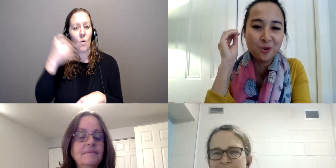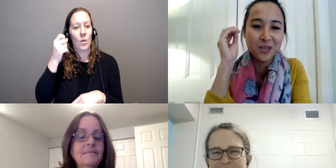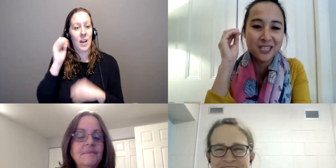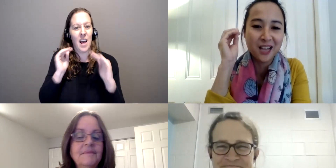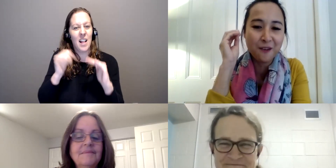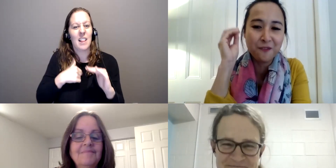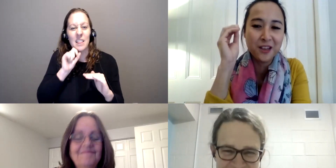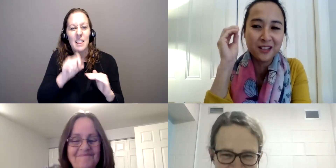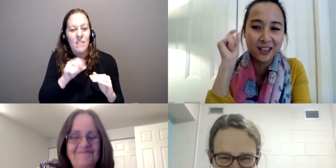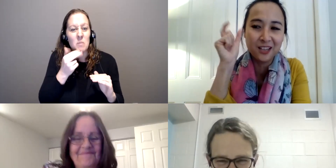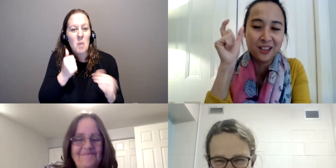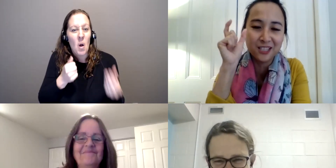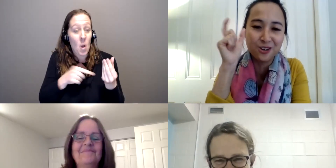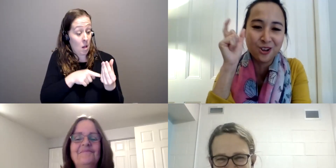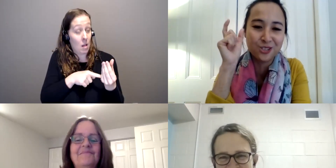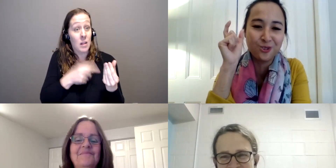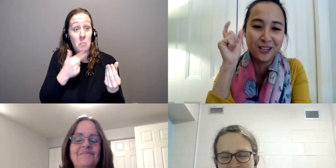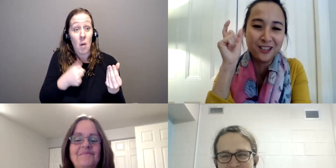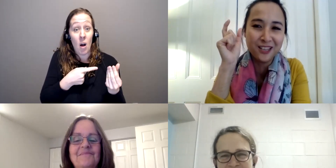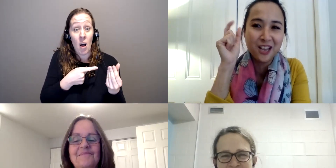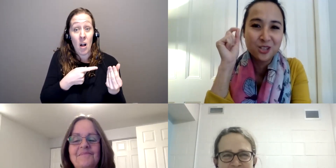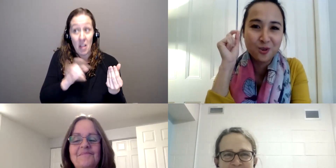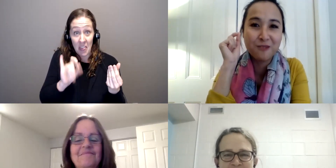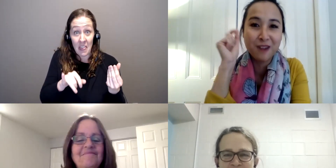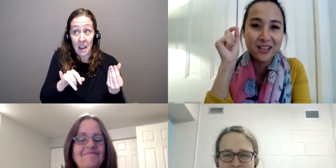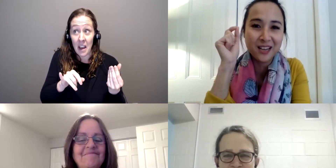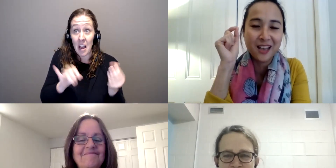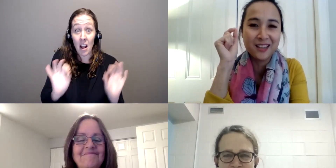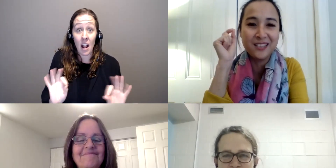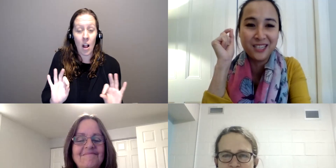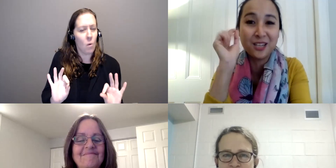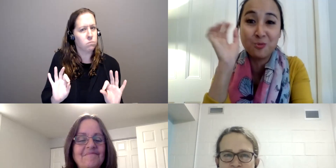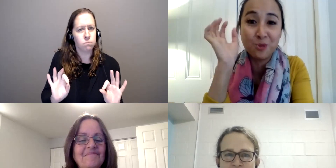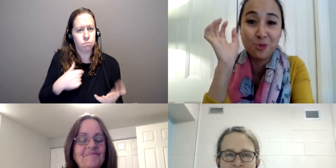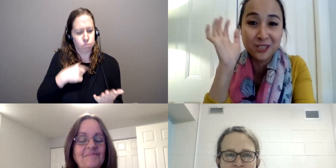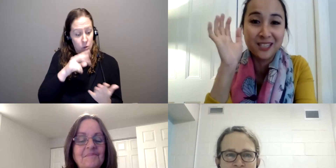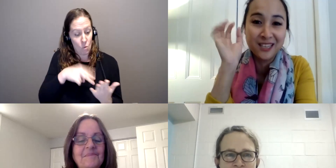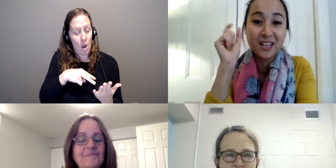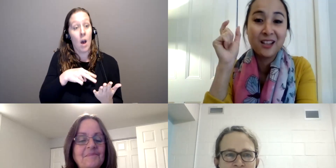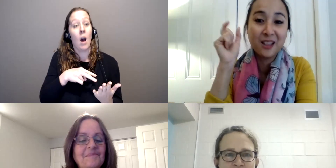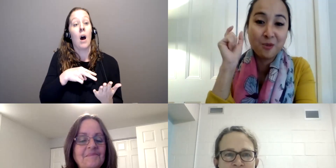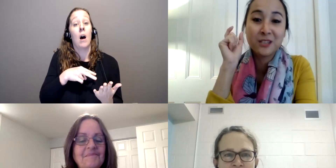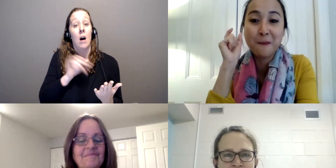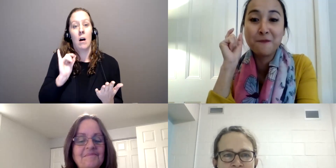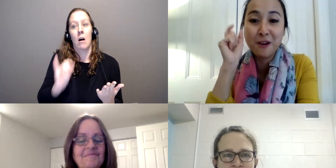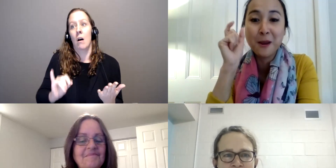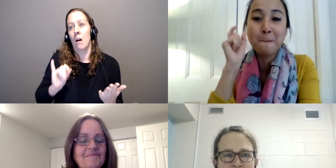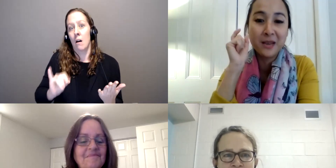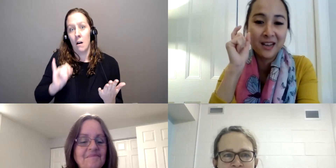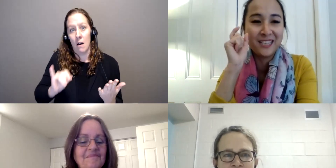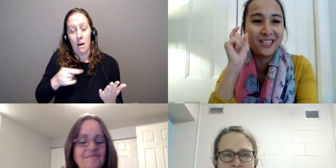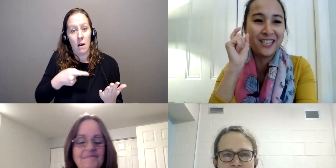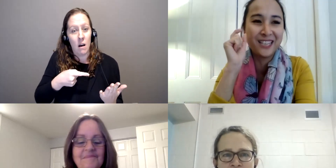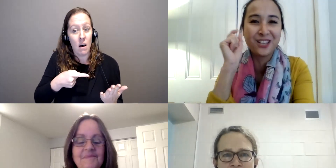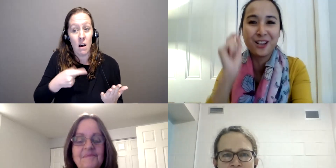because I feel that little things are not so little. So I read it, and indeed it wasn't, there were some very